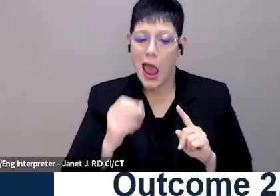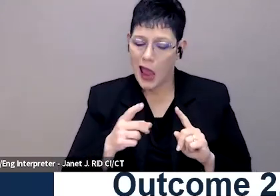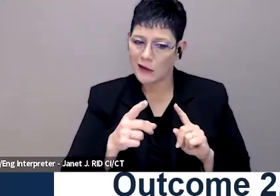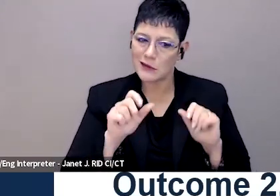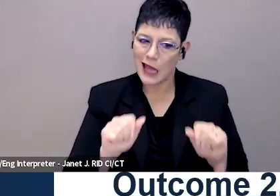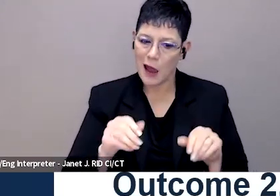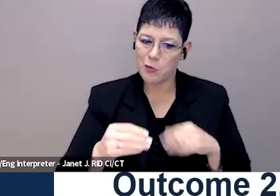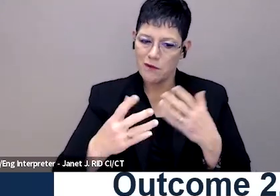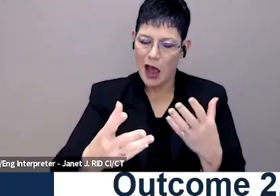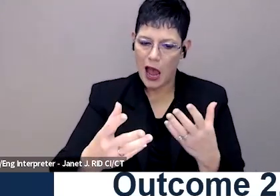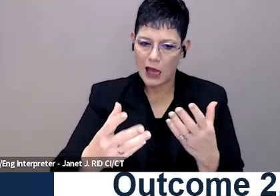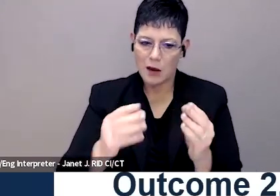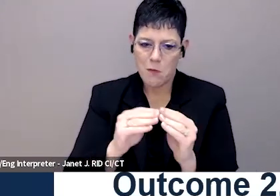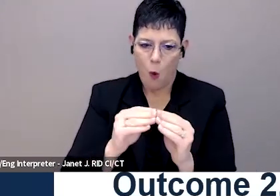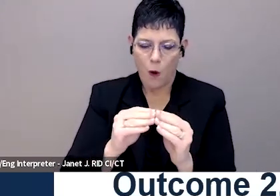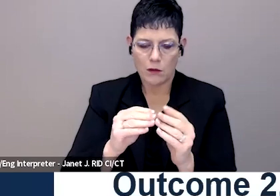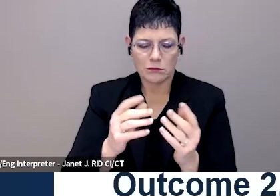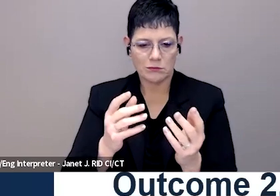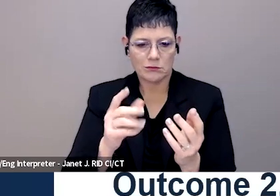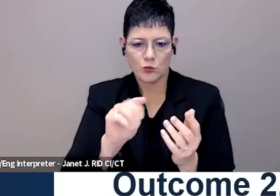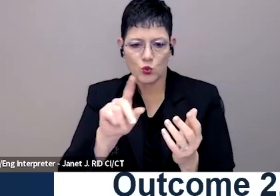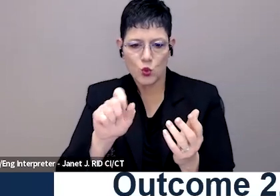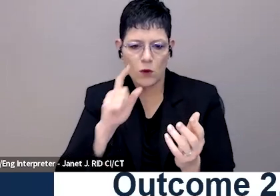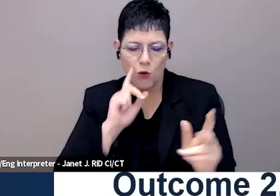caregivers to provide the care and give them the confidence to do so.